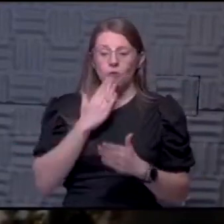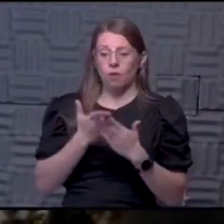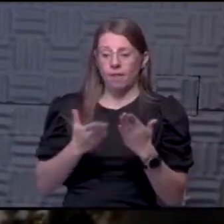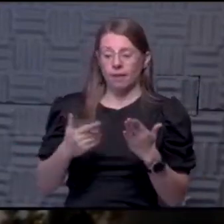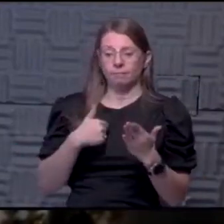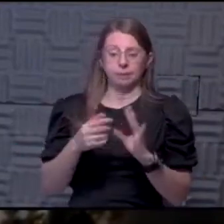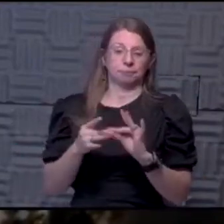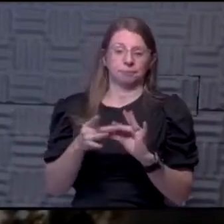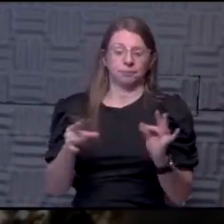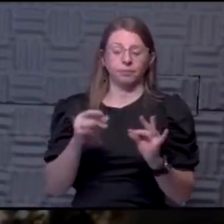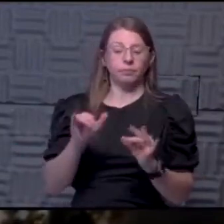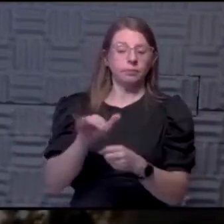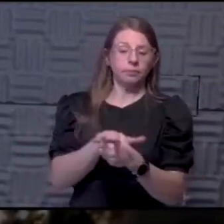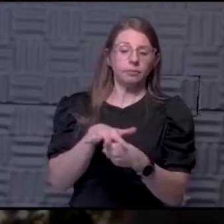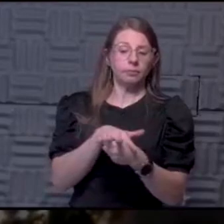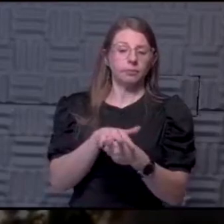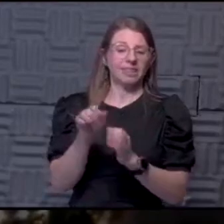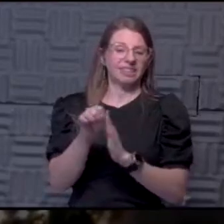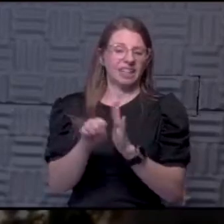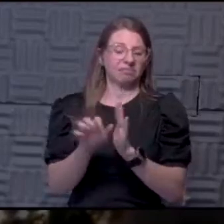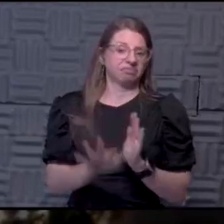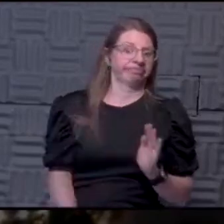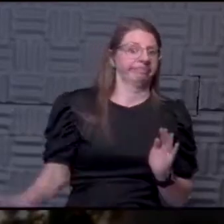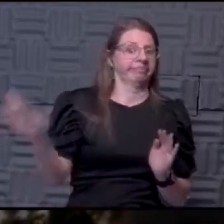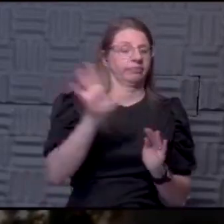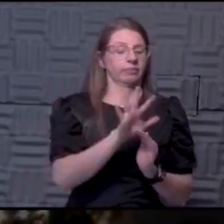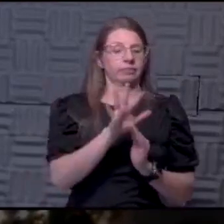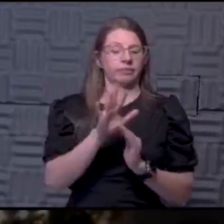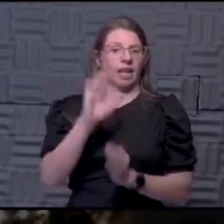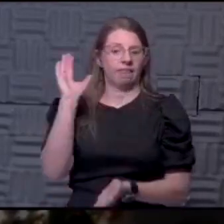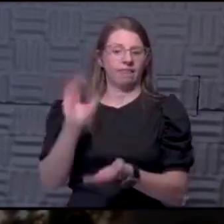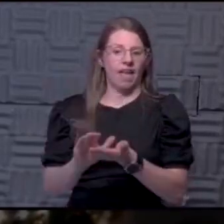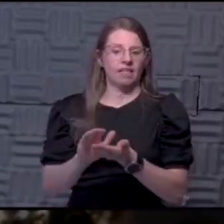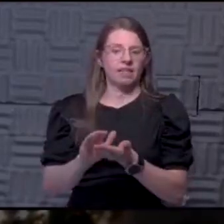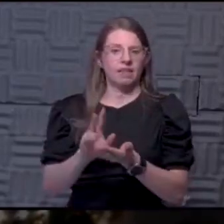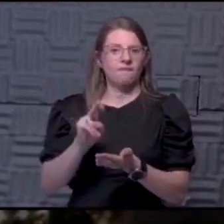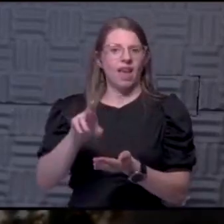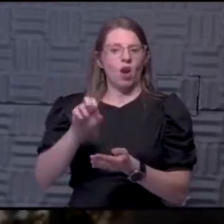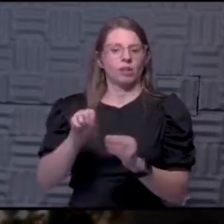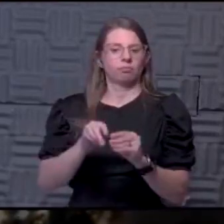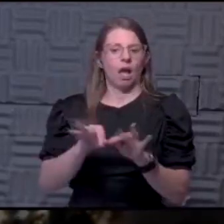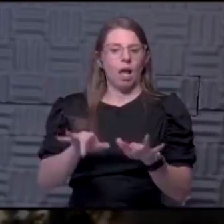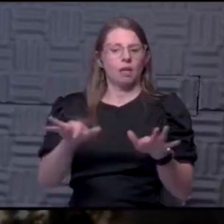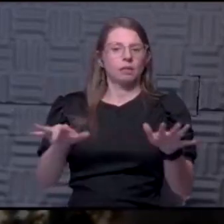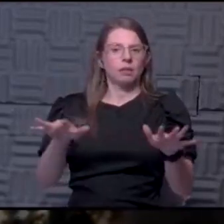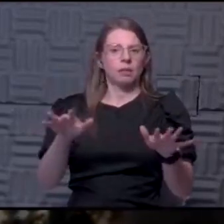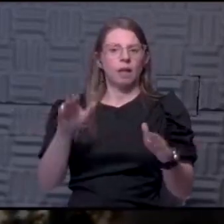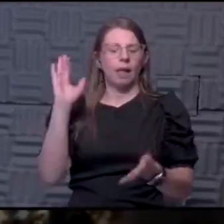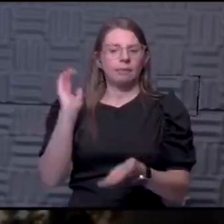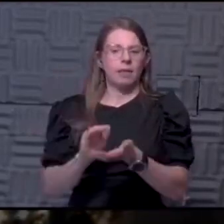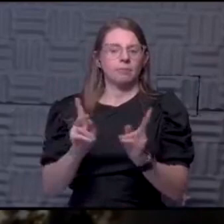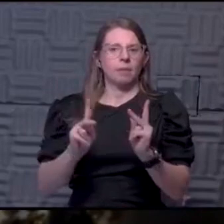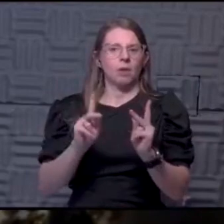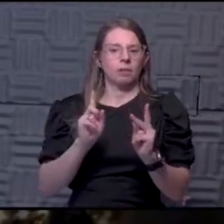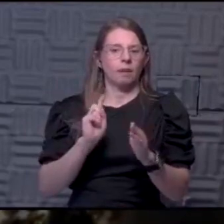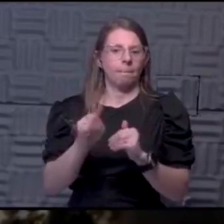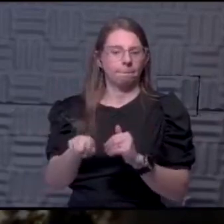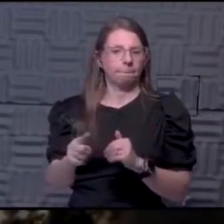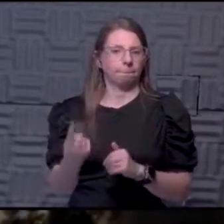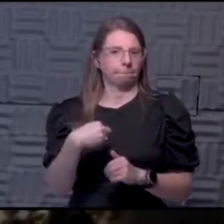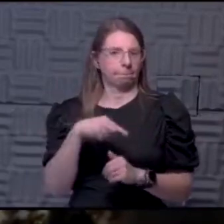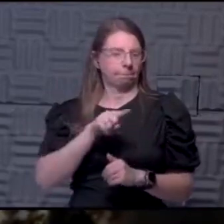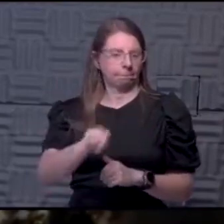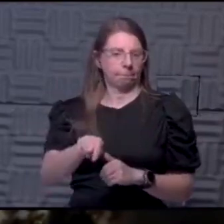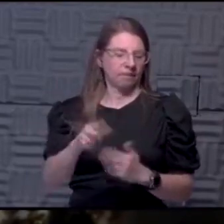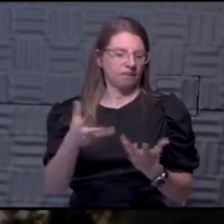there's in that area, statewide, et cetera, there's less circulating virus, so there'll be less people coming and going that have already